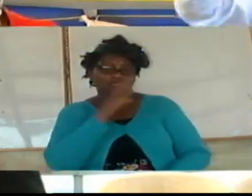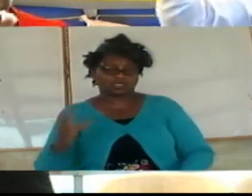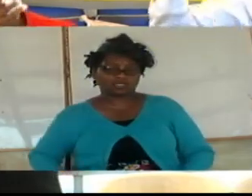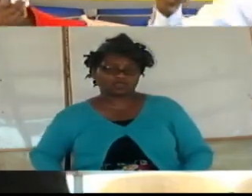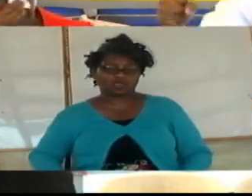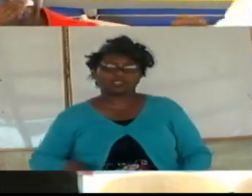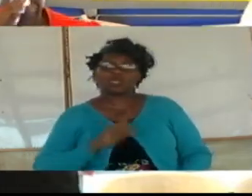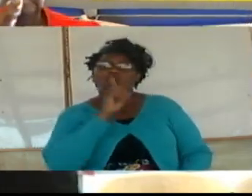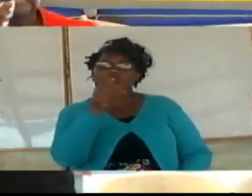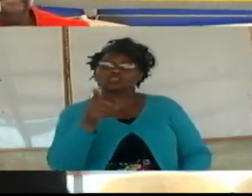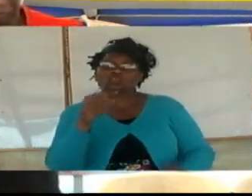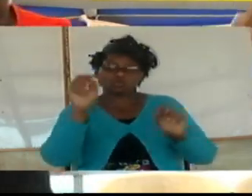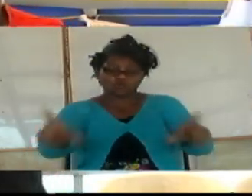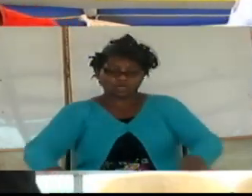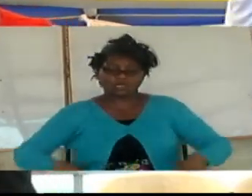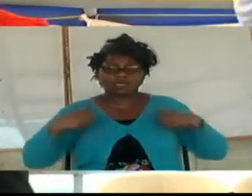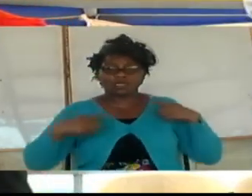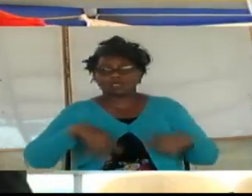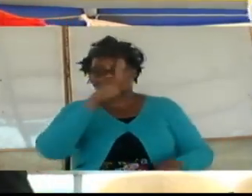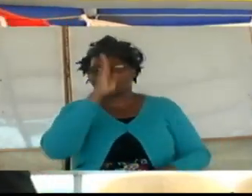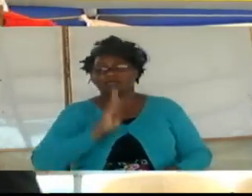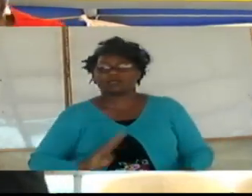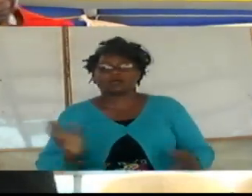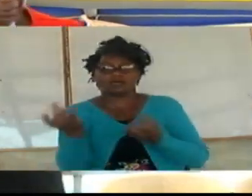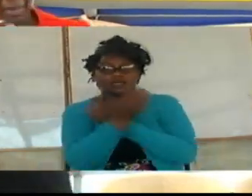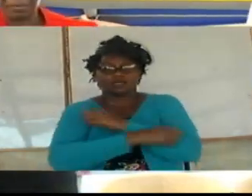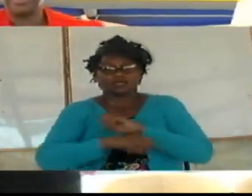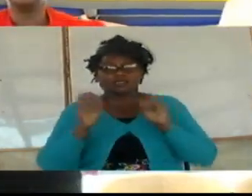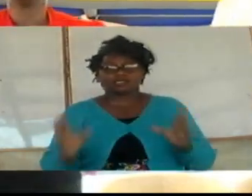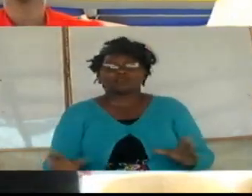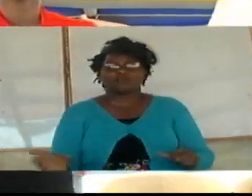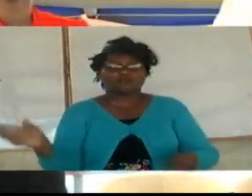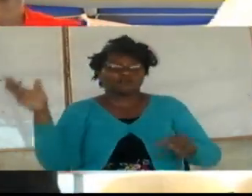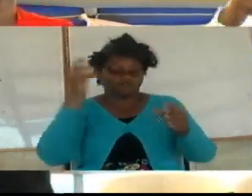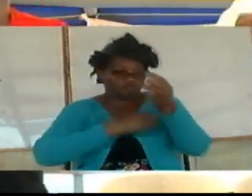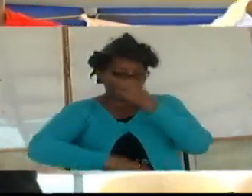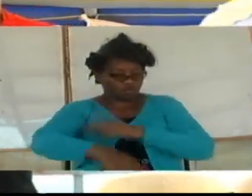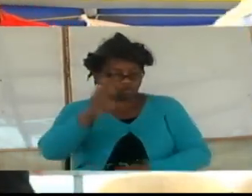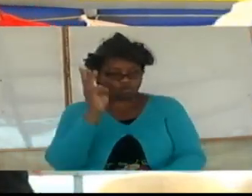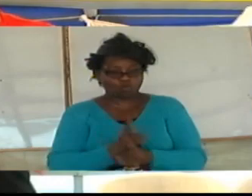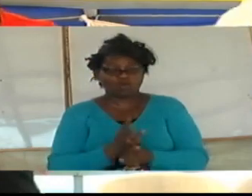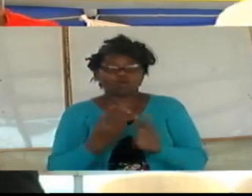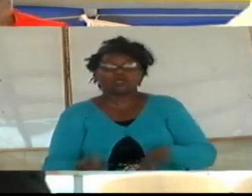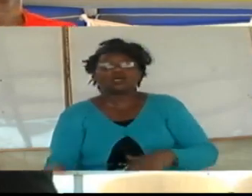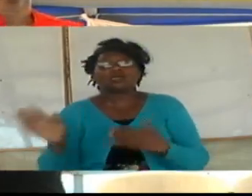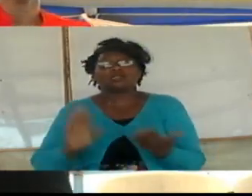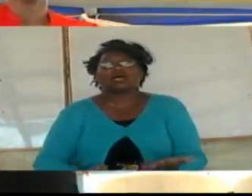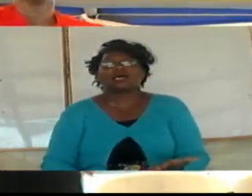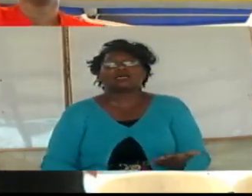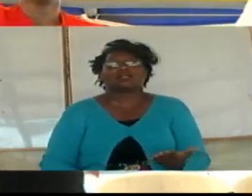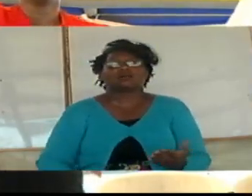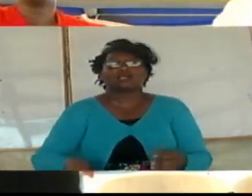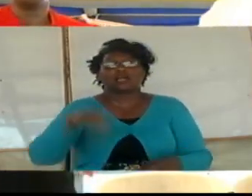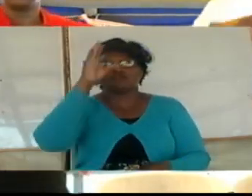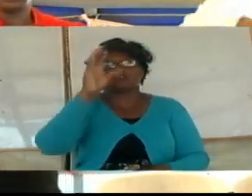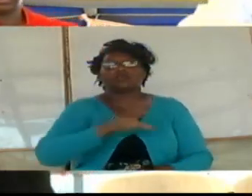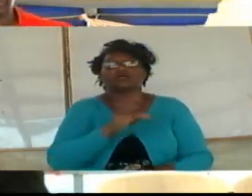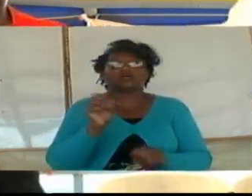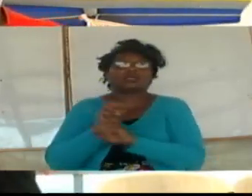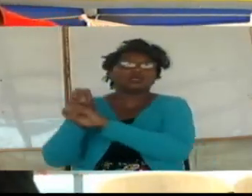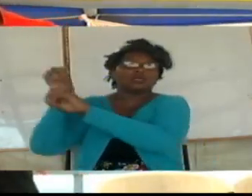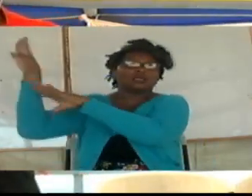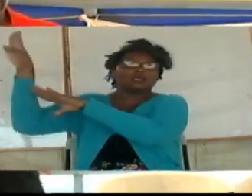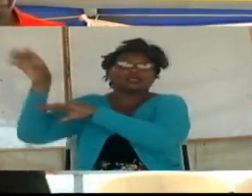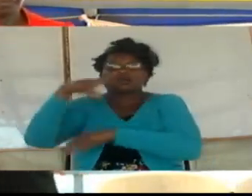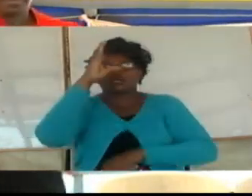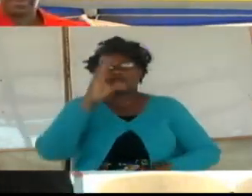world. Hallelujah! Died on Calvary's cross, that we might have life that we might have it